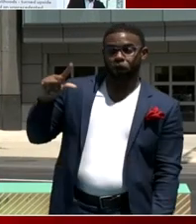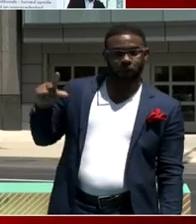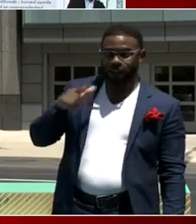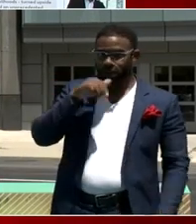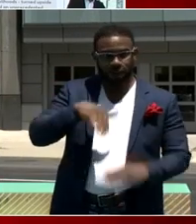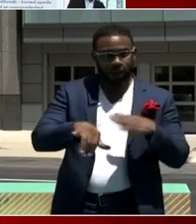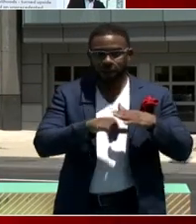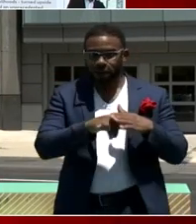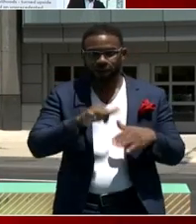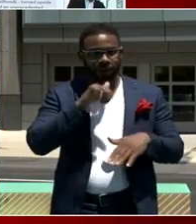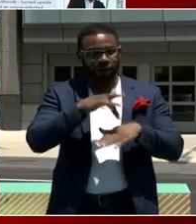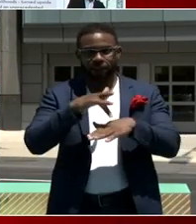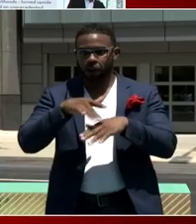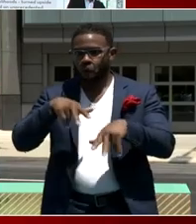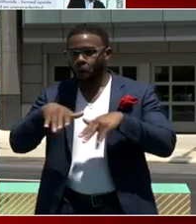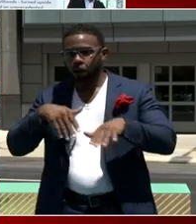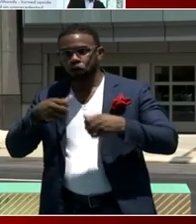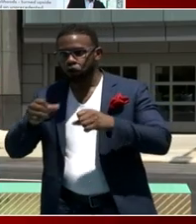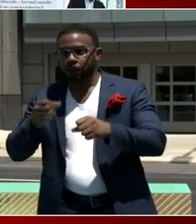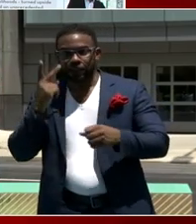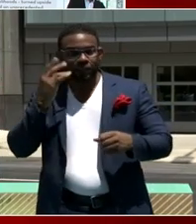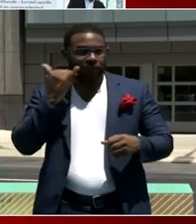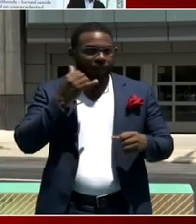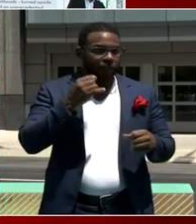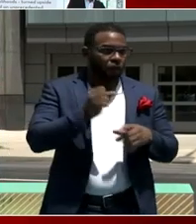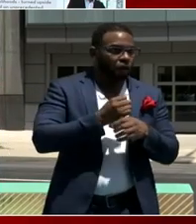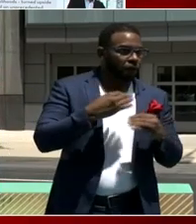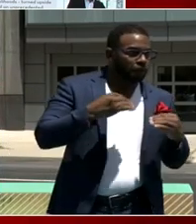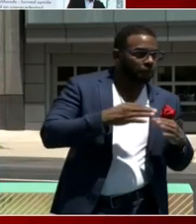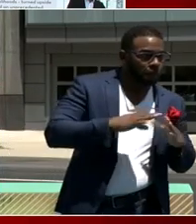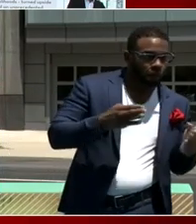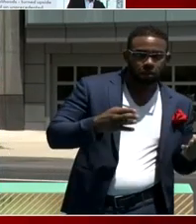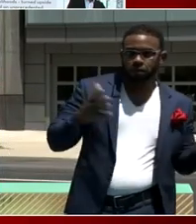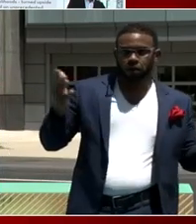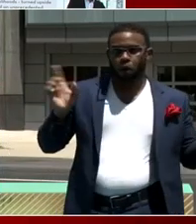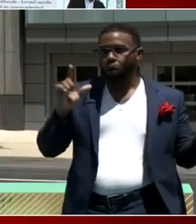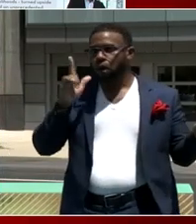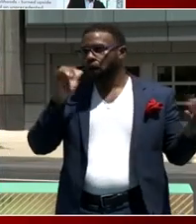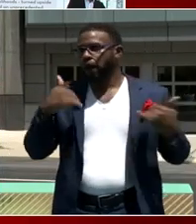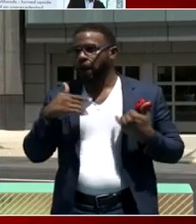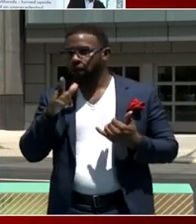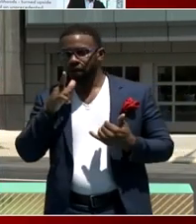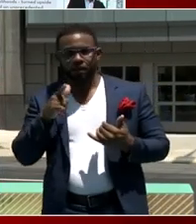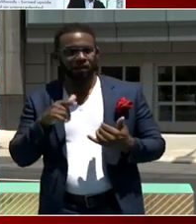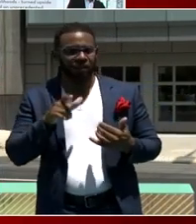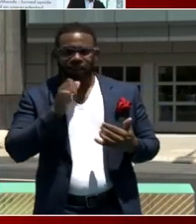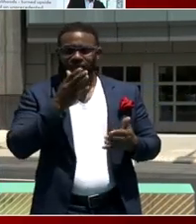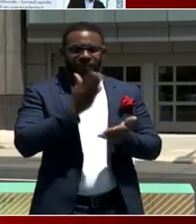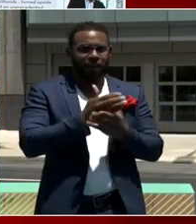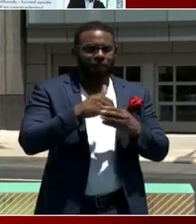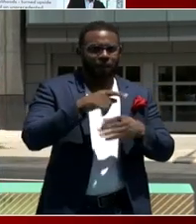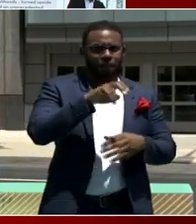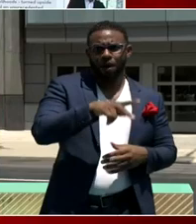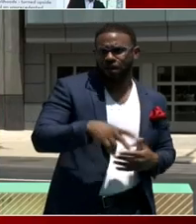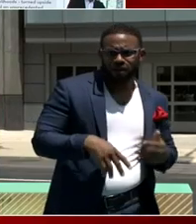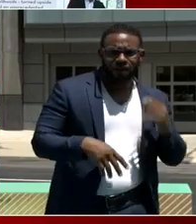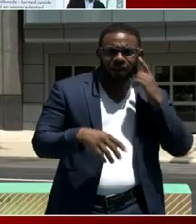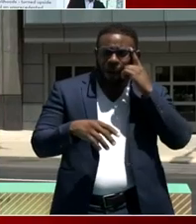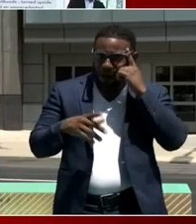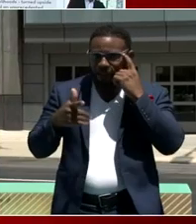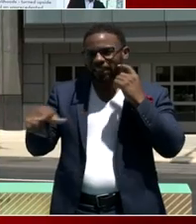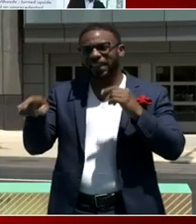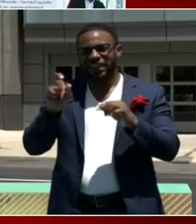on the metro. They haven't walked down the street to see if their coffee shop is there or where they're going to have lunch. They haven't stopped in the park. So